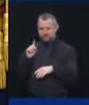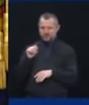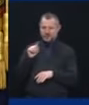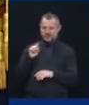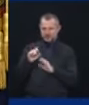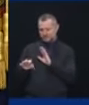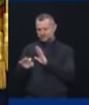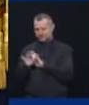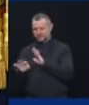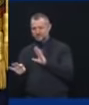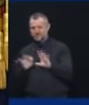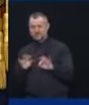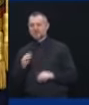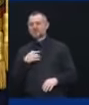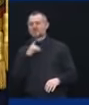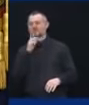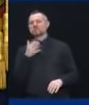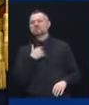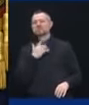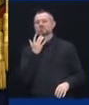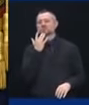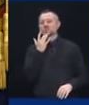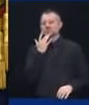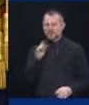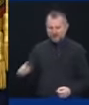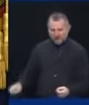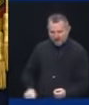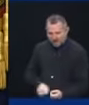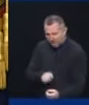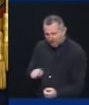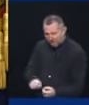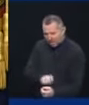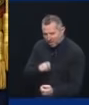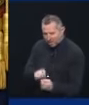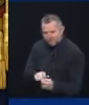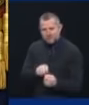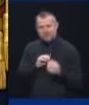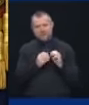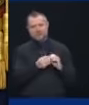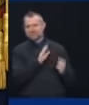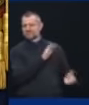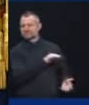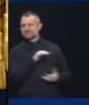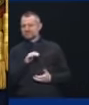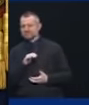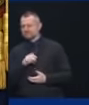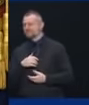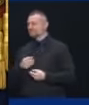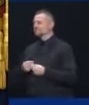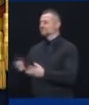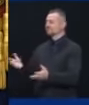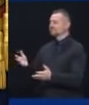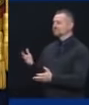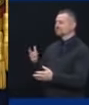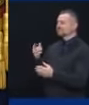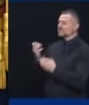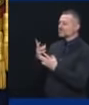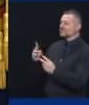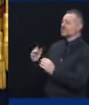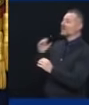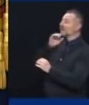allocations. I'd rather get the specific allocation number and then tell the people of the state so